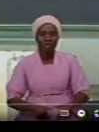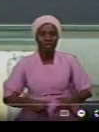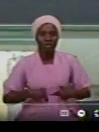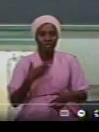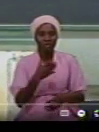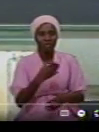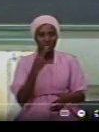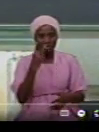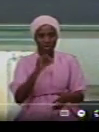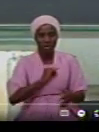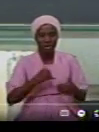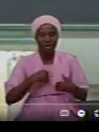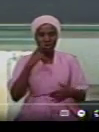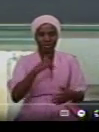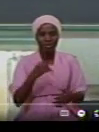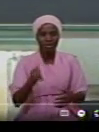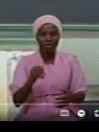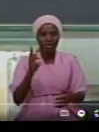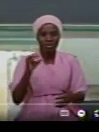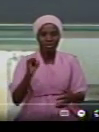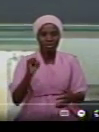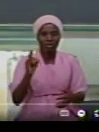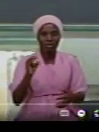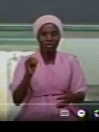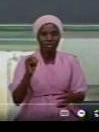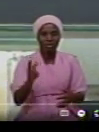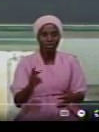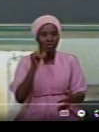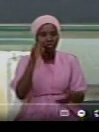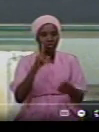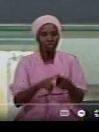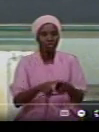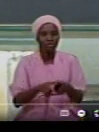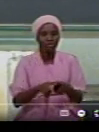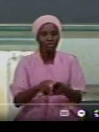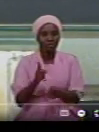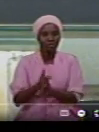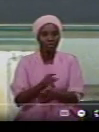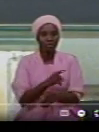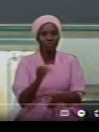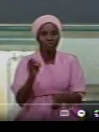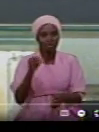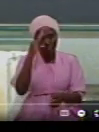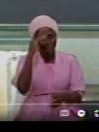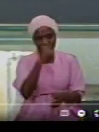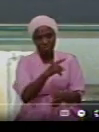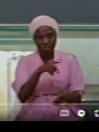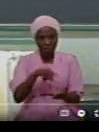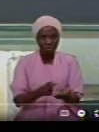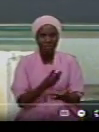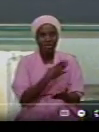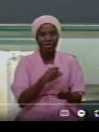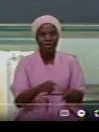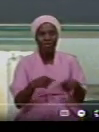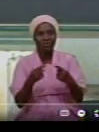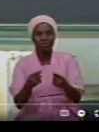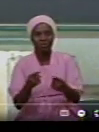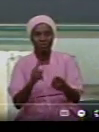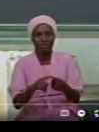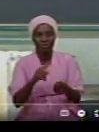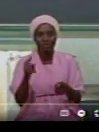thee. So he arose, he had faith. A widow woman is going to sustain me. What about that?